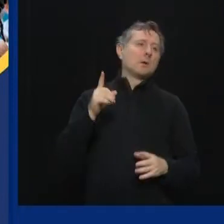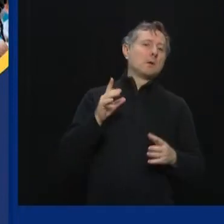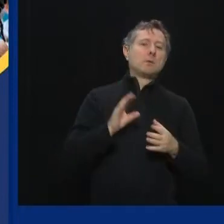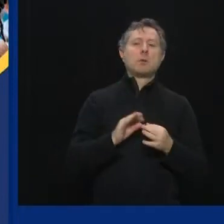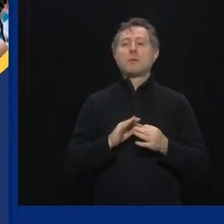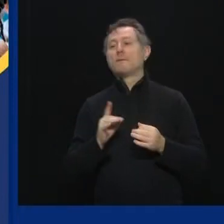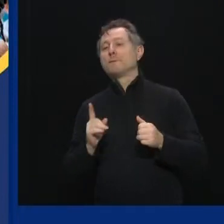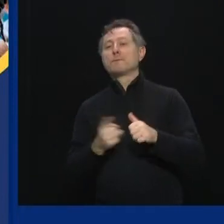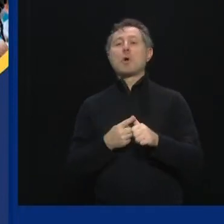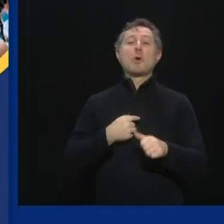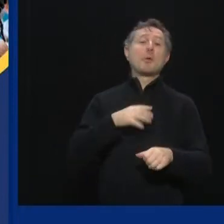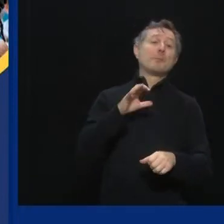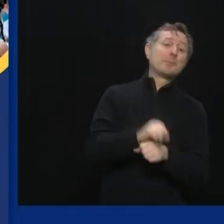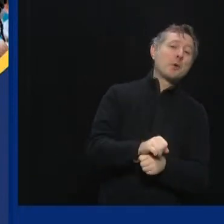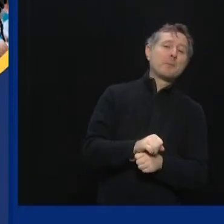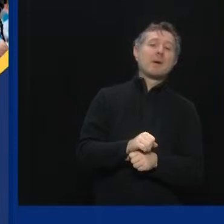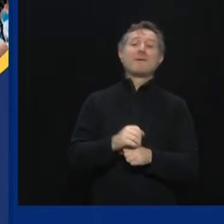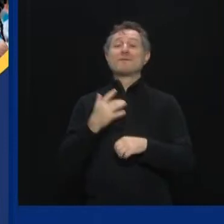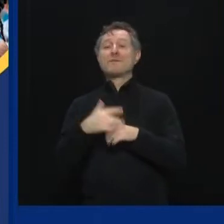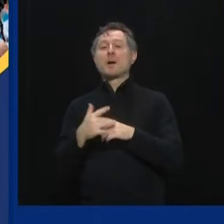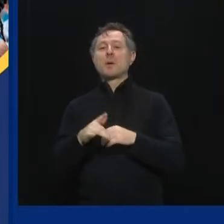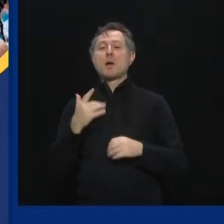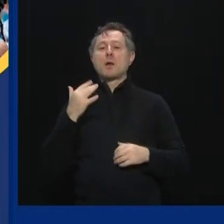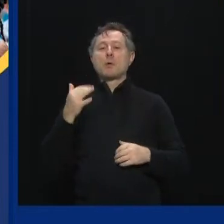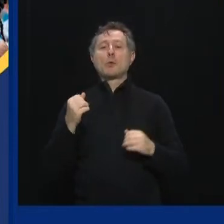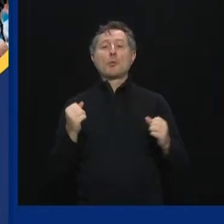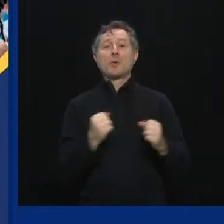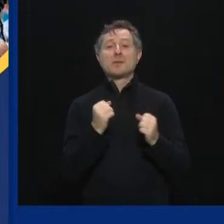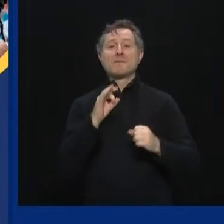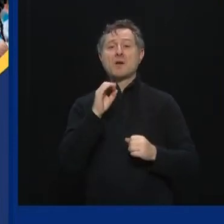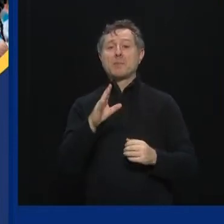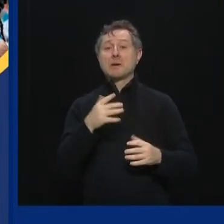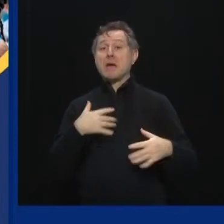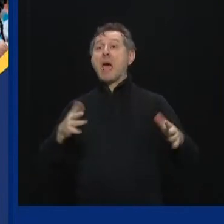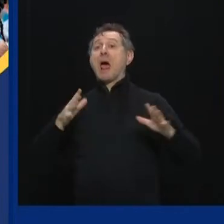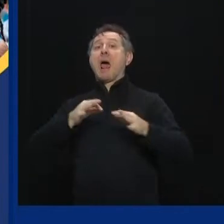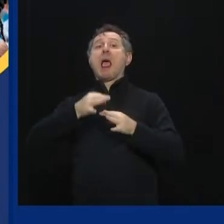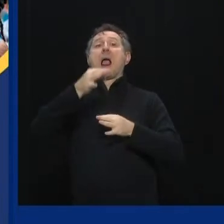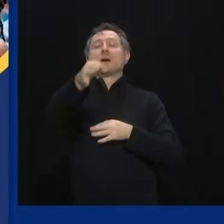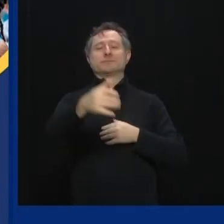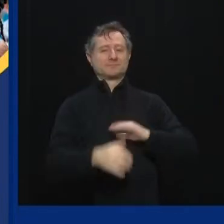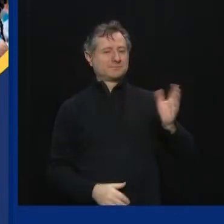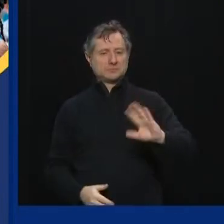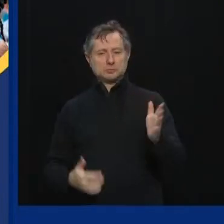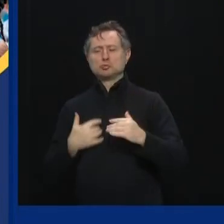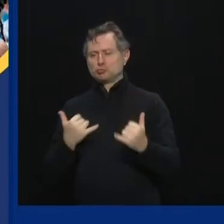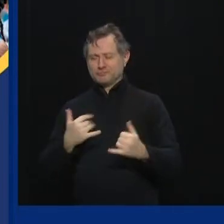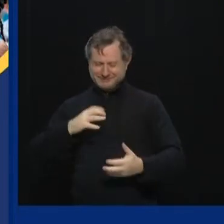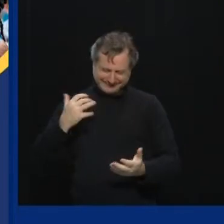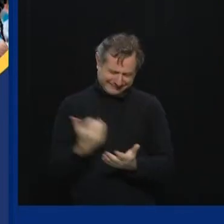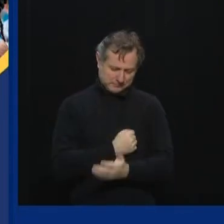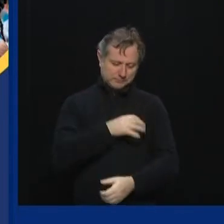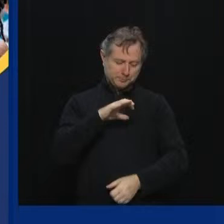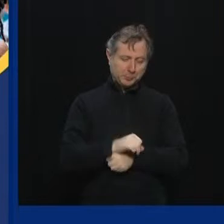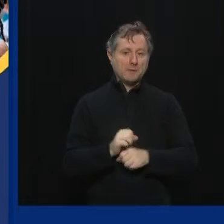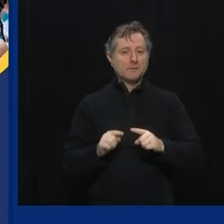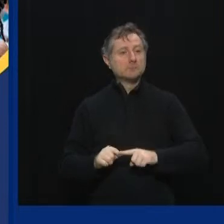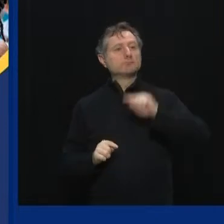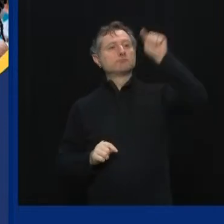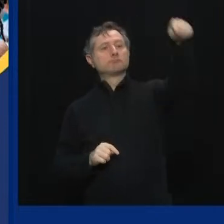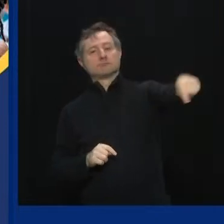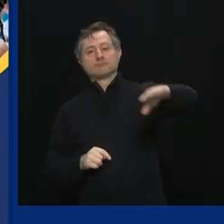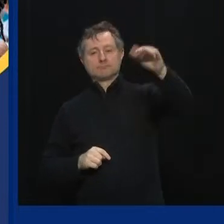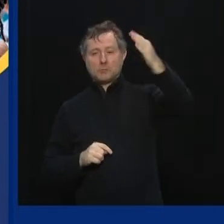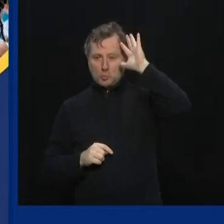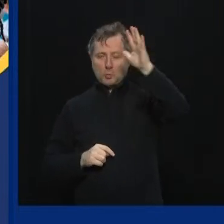when you want your child to have that shot as soon as possible. So I would encourage parents to start making appointments with their pediatricians, knowing that this is going to be coming out early